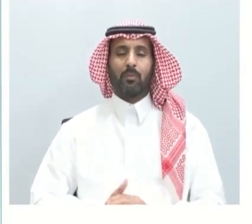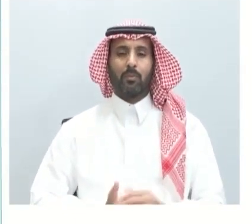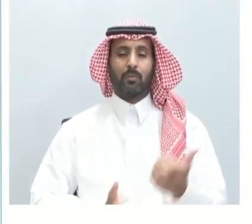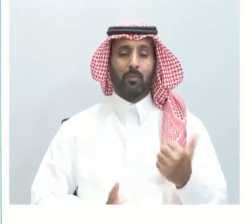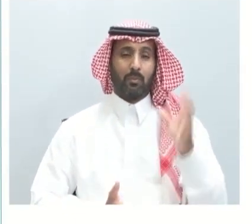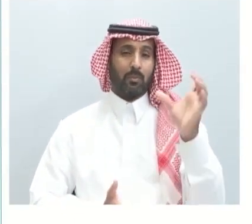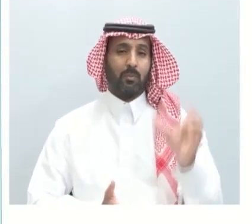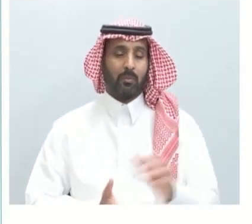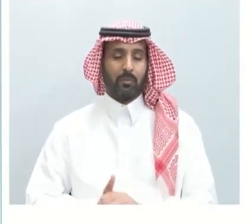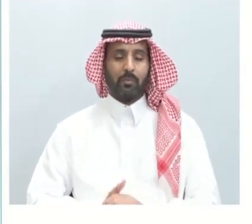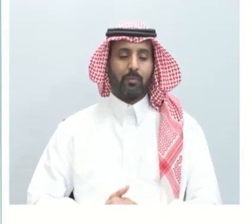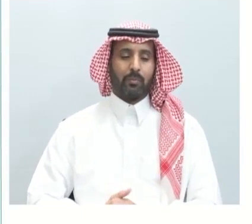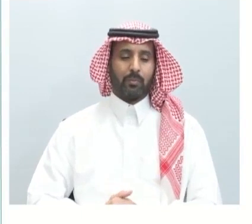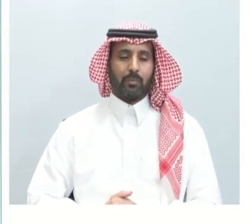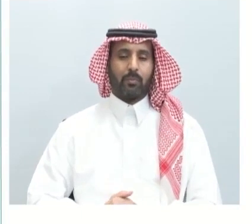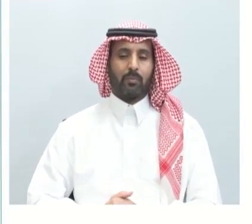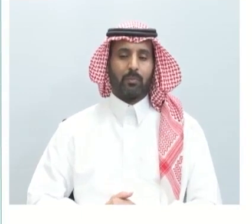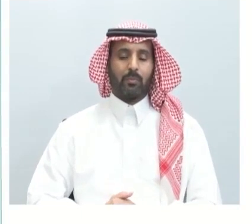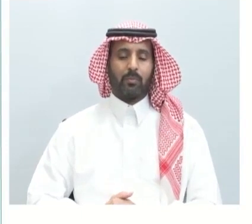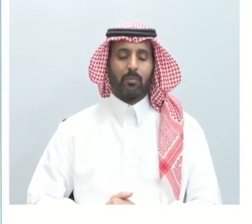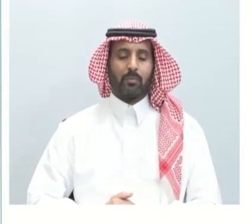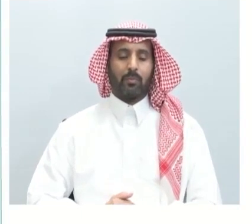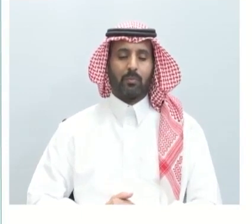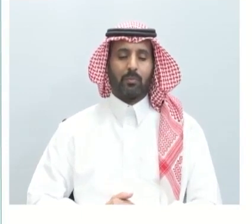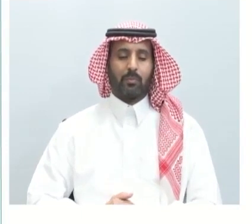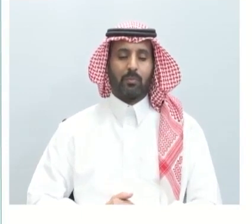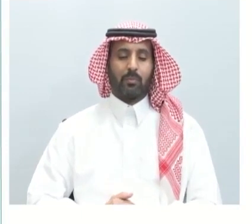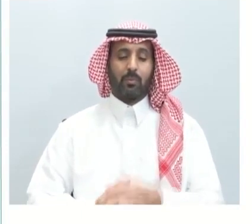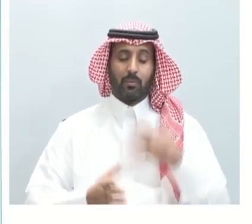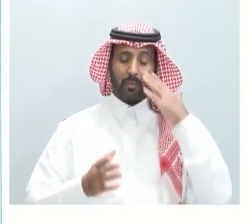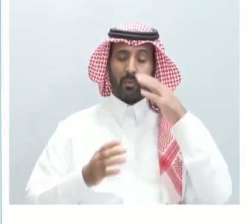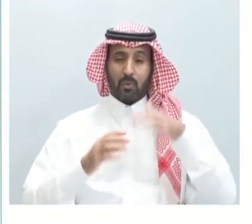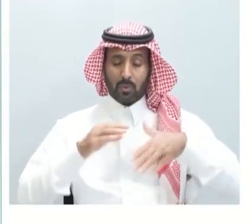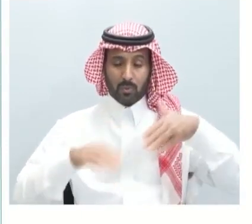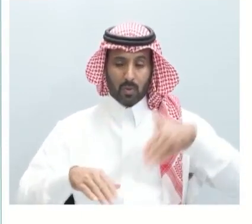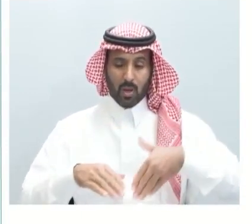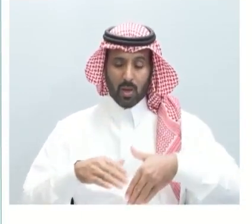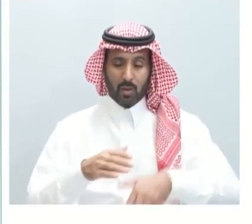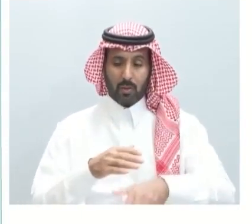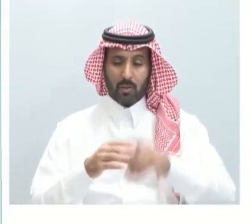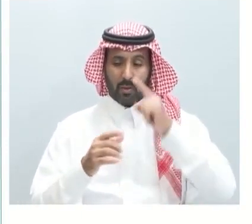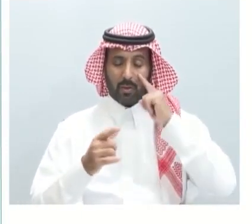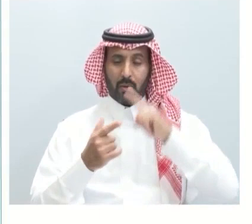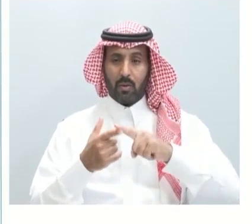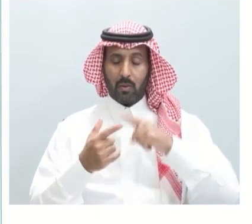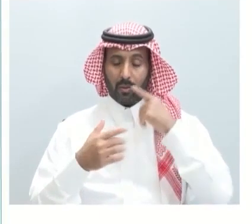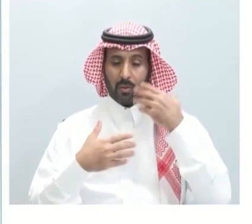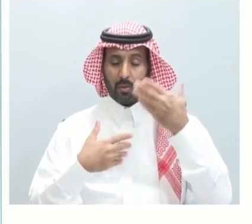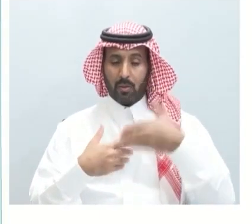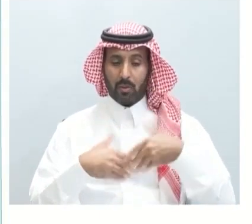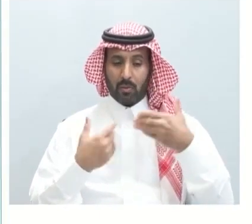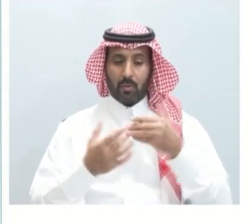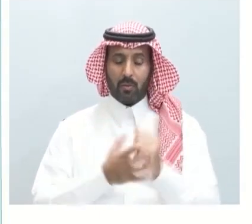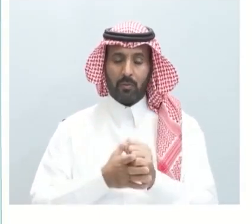sentence? So here, skydiving is exciting. Of course it